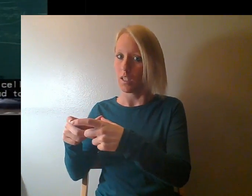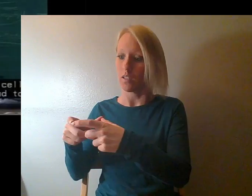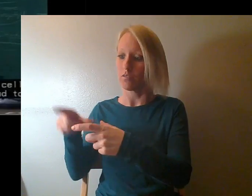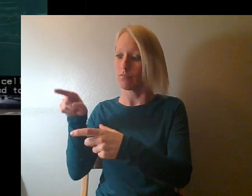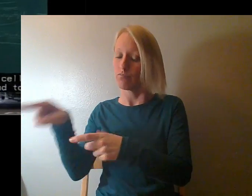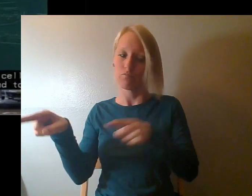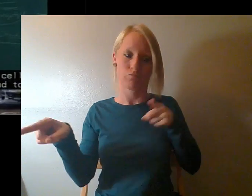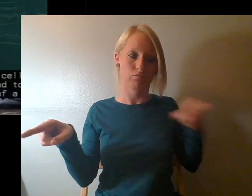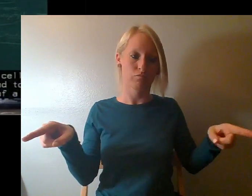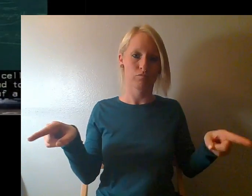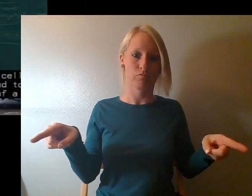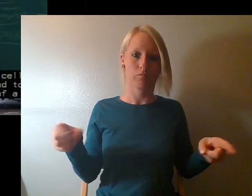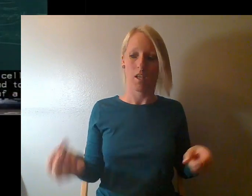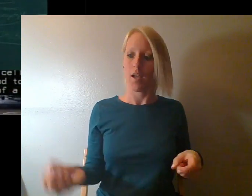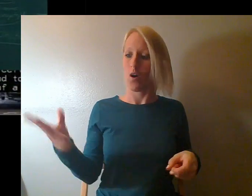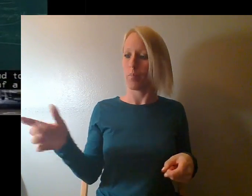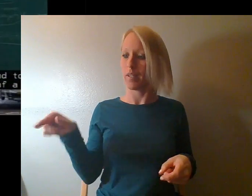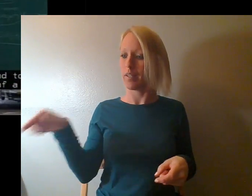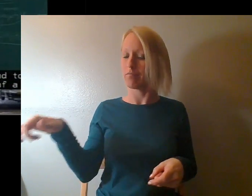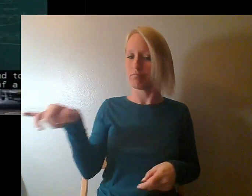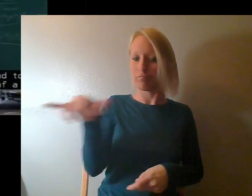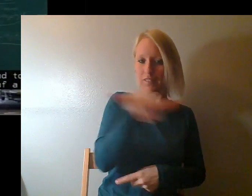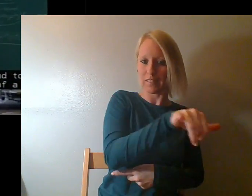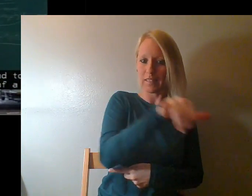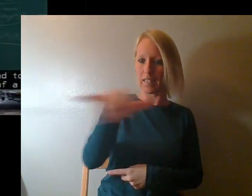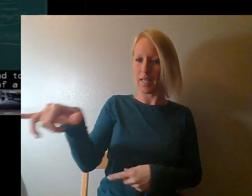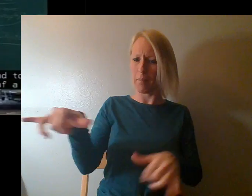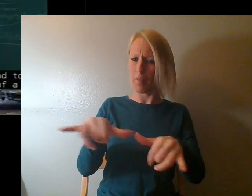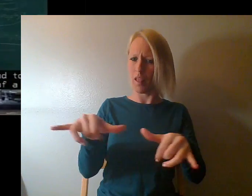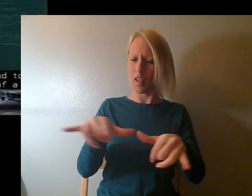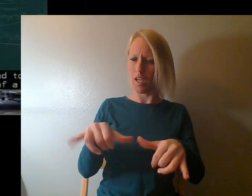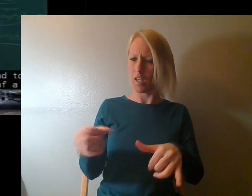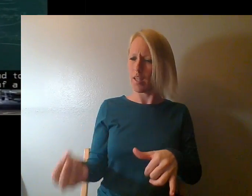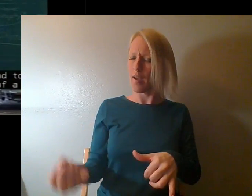up end to end to stretch the length of a human egg cell?